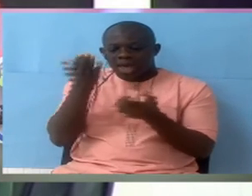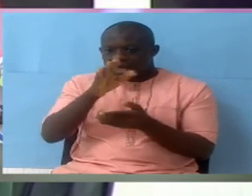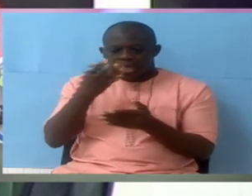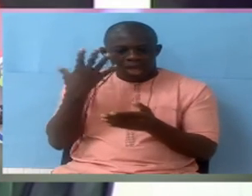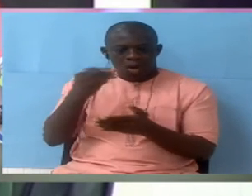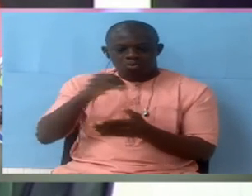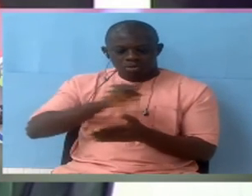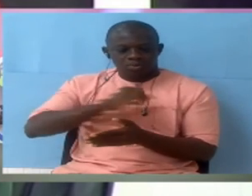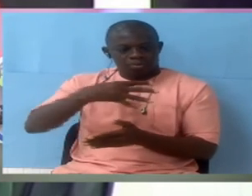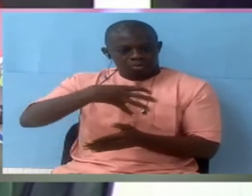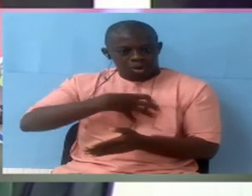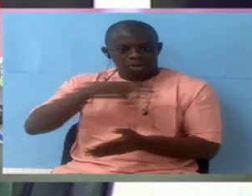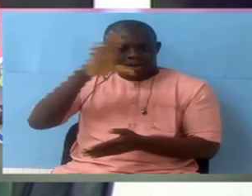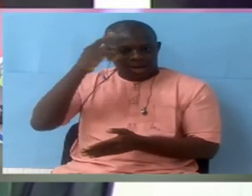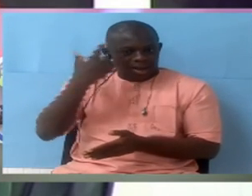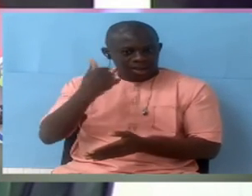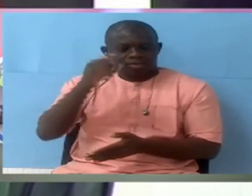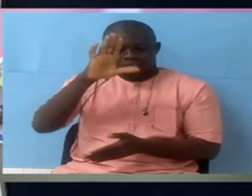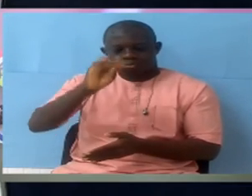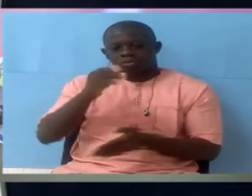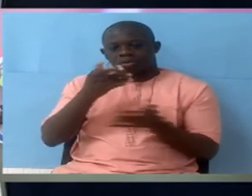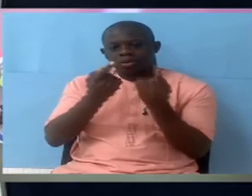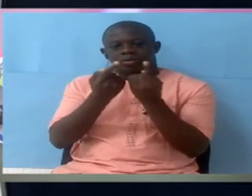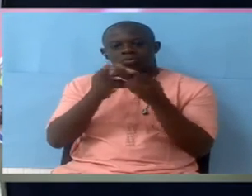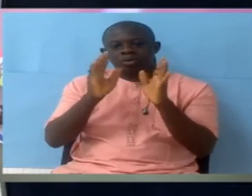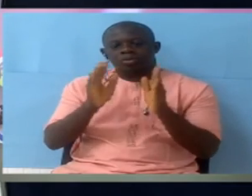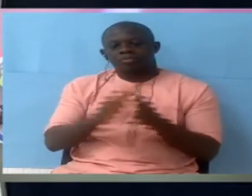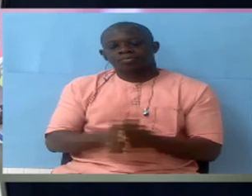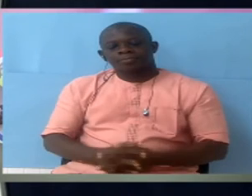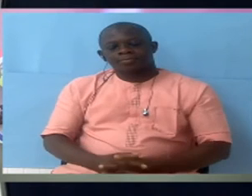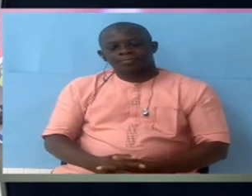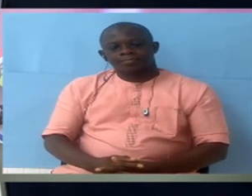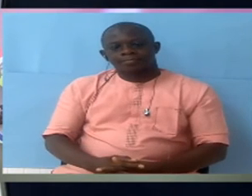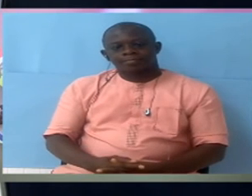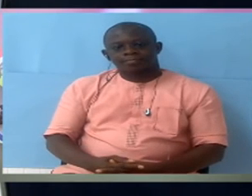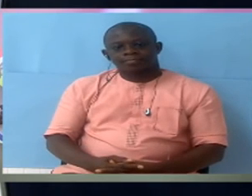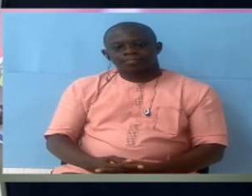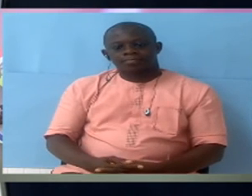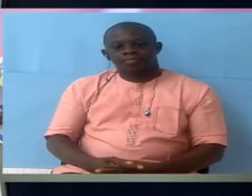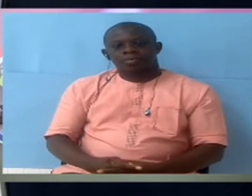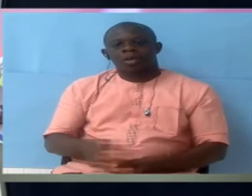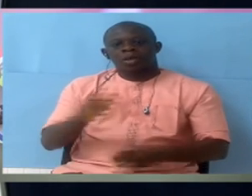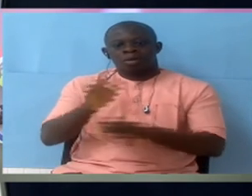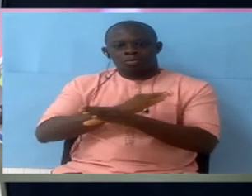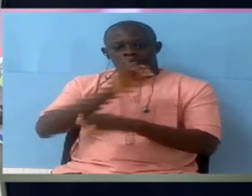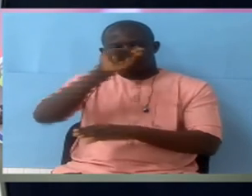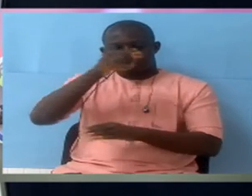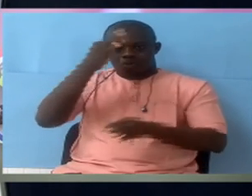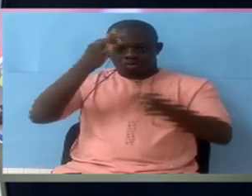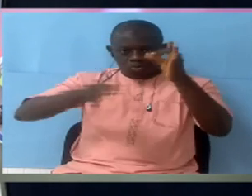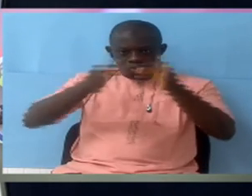daal dañ doon defé mbiri daal niñ ko soxla rek. During your trial,